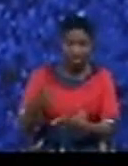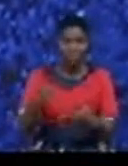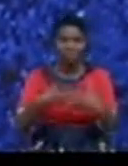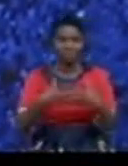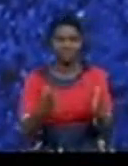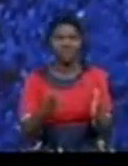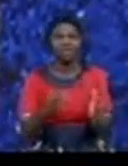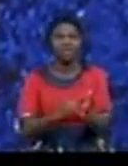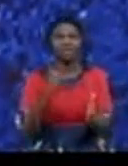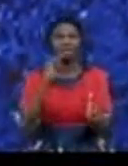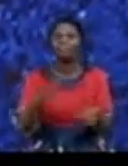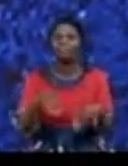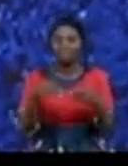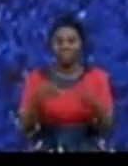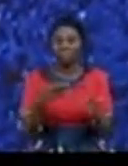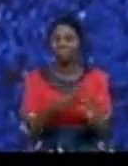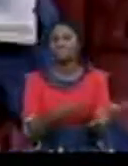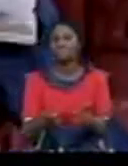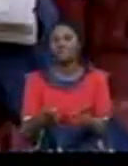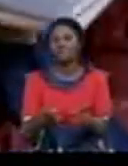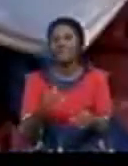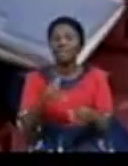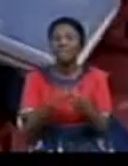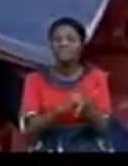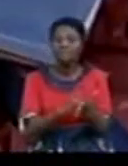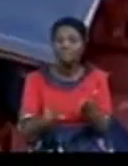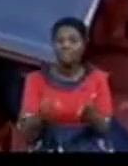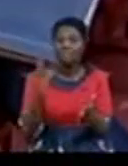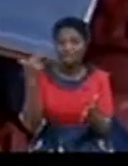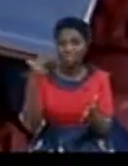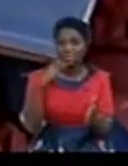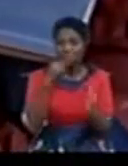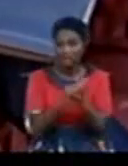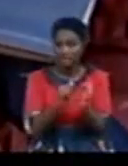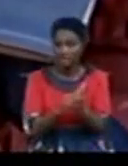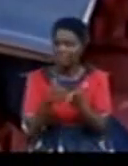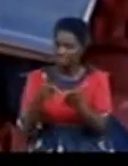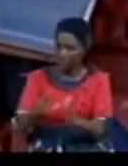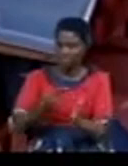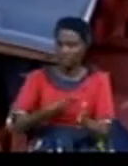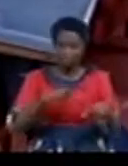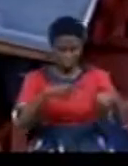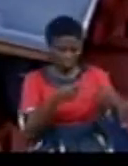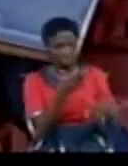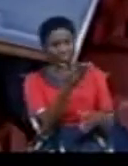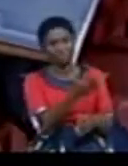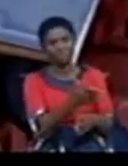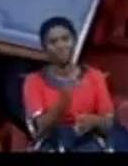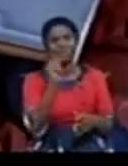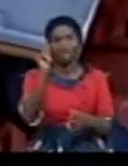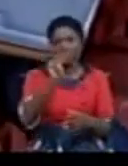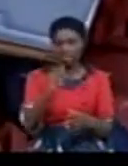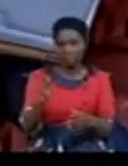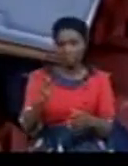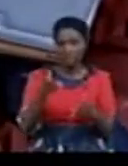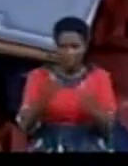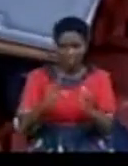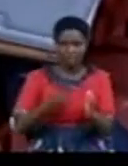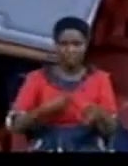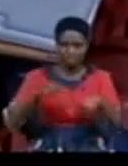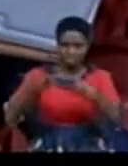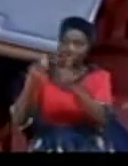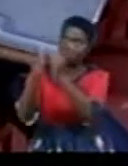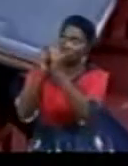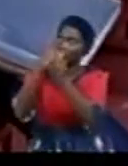13. In verse 13, it says, let us go forth, therefore. It's done it. Let's go to him.